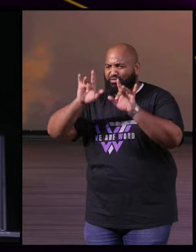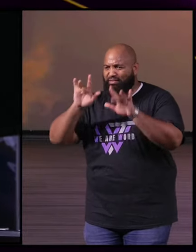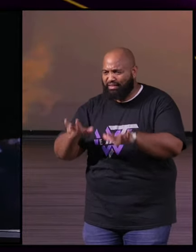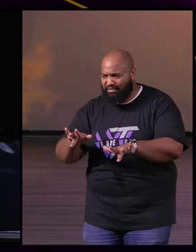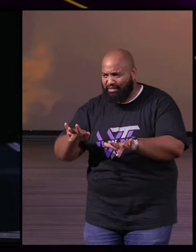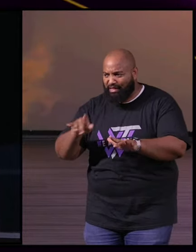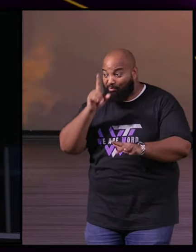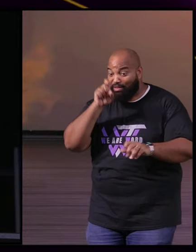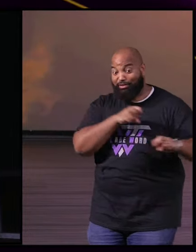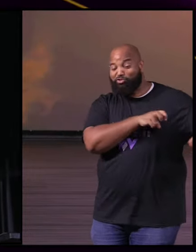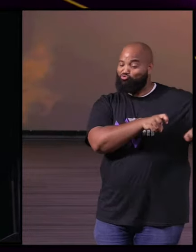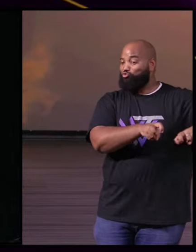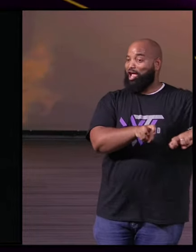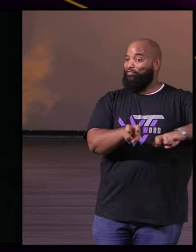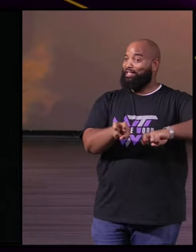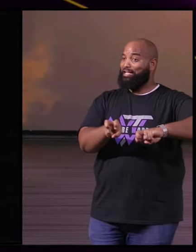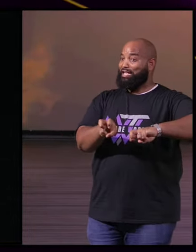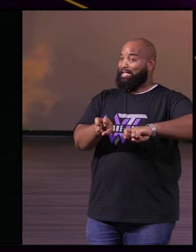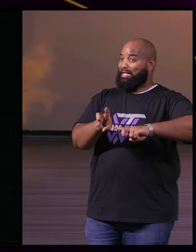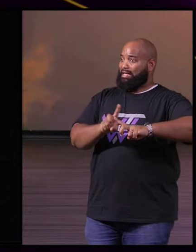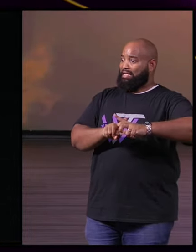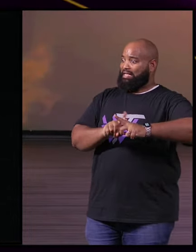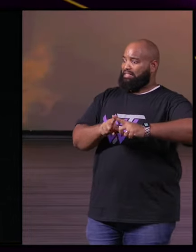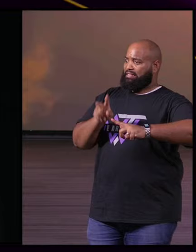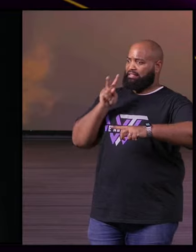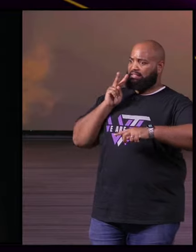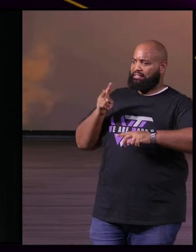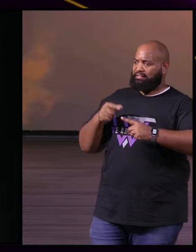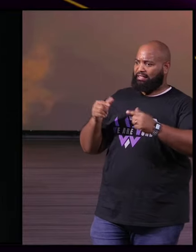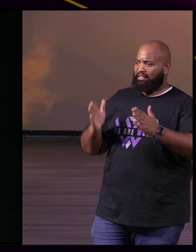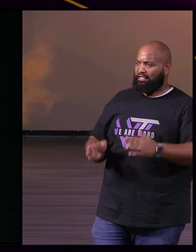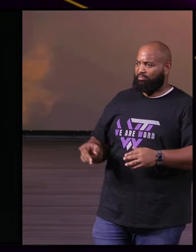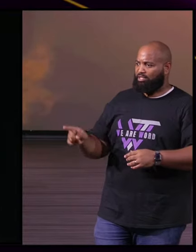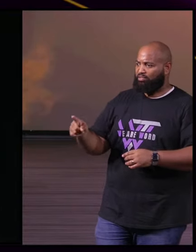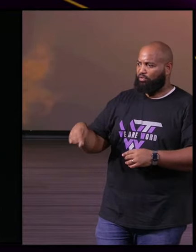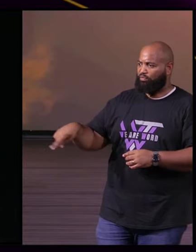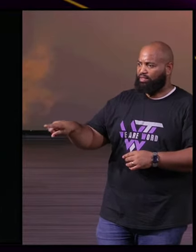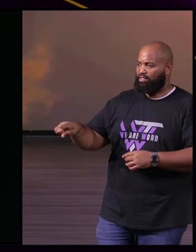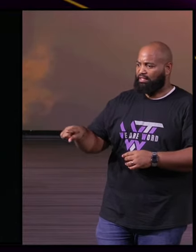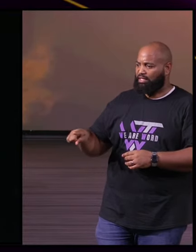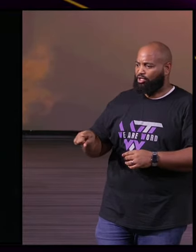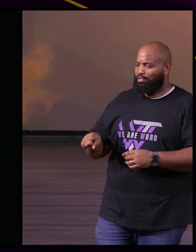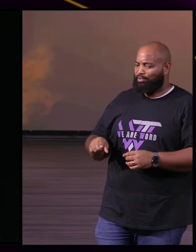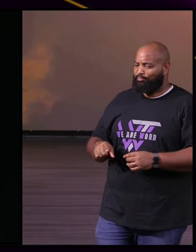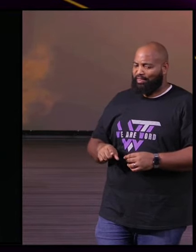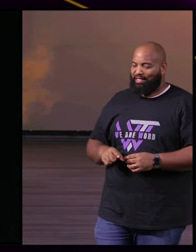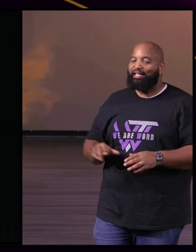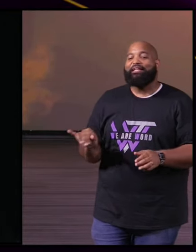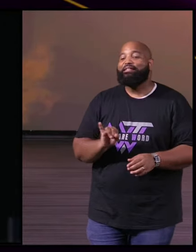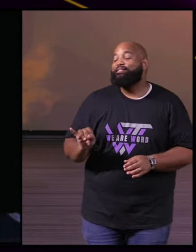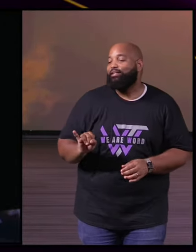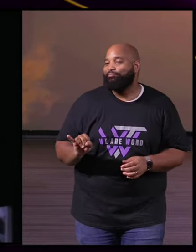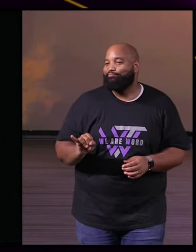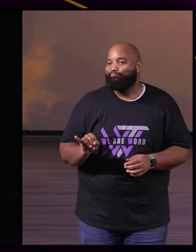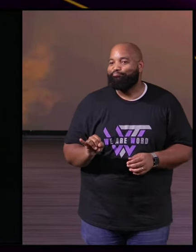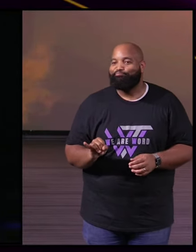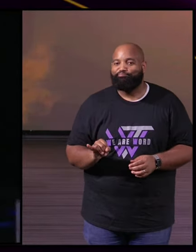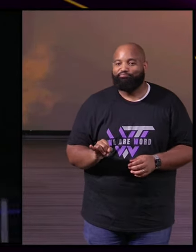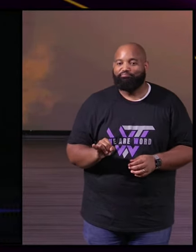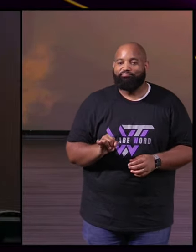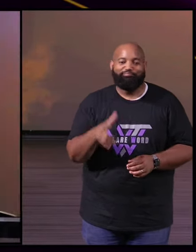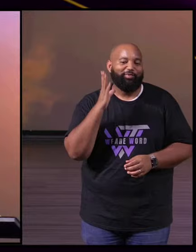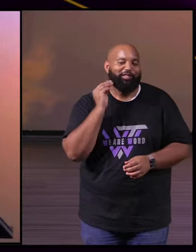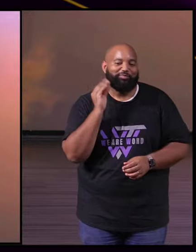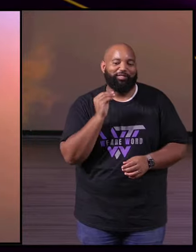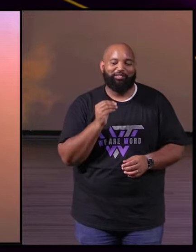the land, and Canaanites are in the land. It's almost like having, Cynthia,